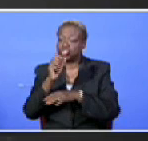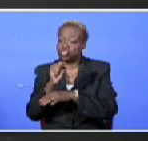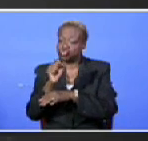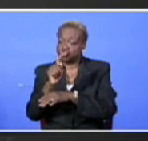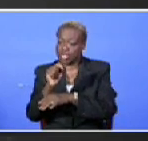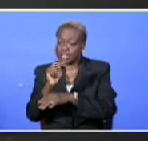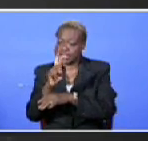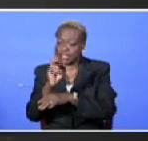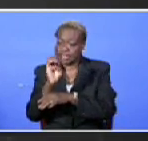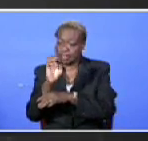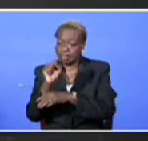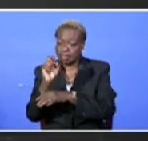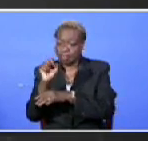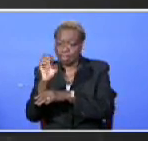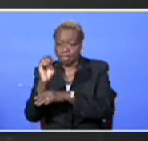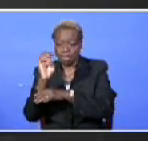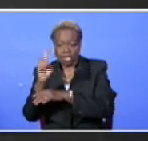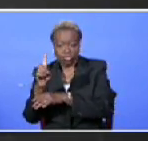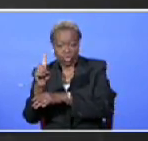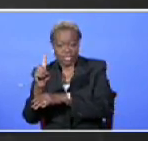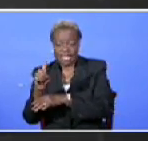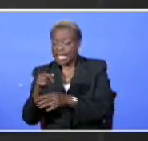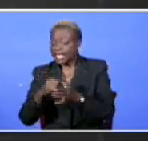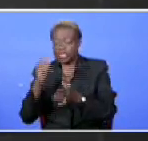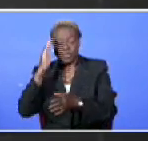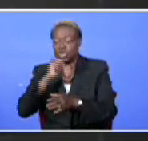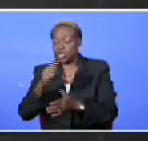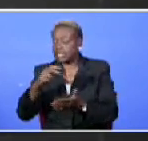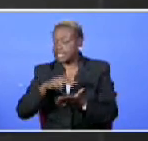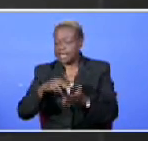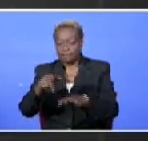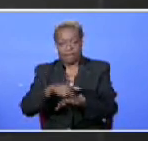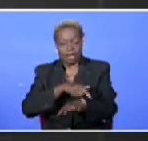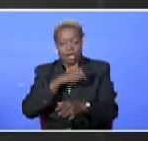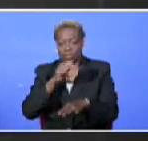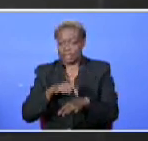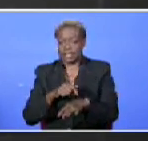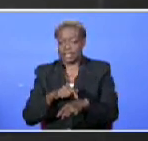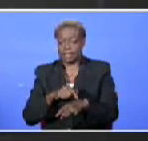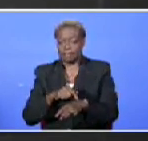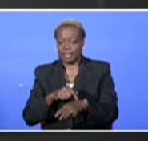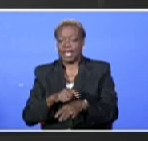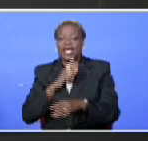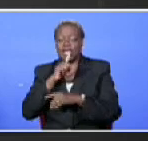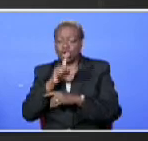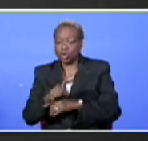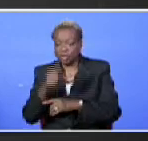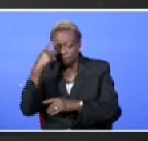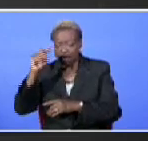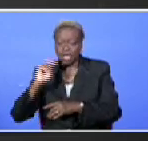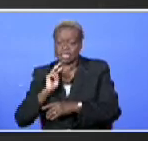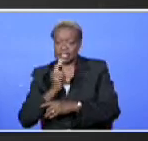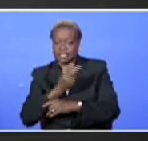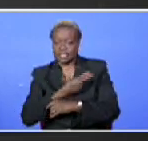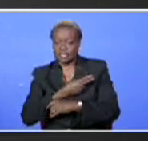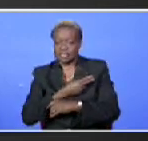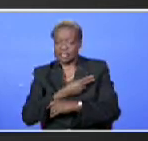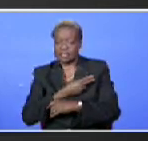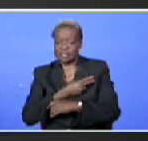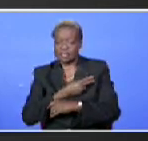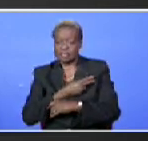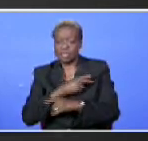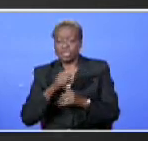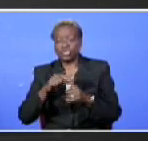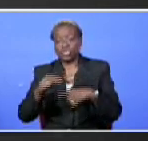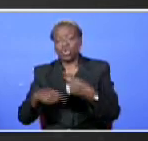because it won't stand for a long time if that's the case. And so in order for us to sort of thwart that and go